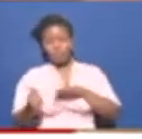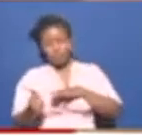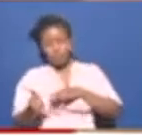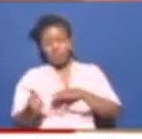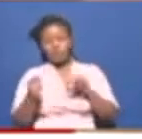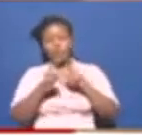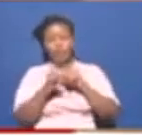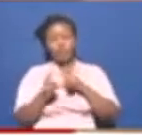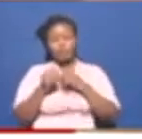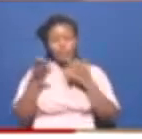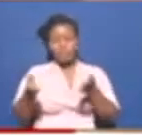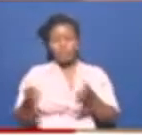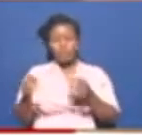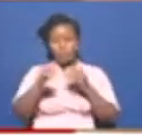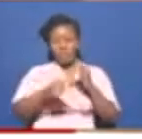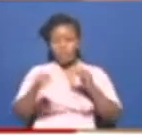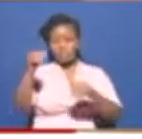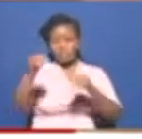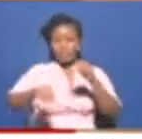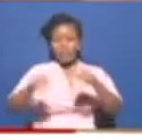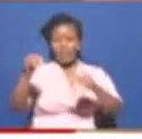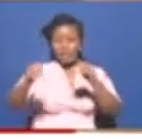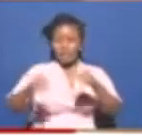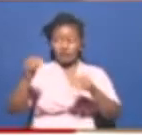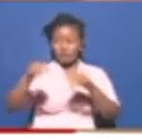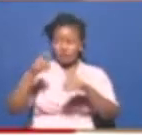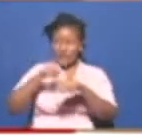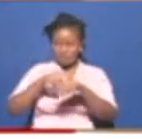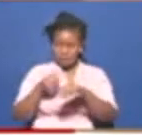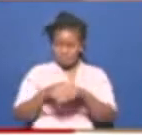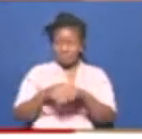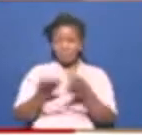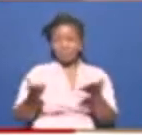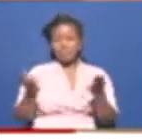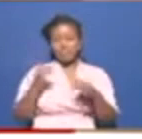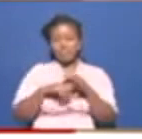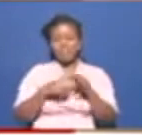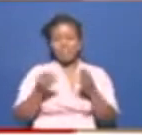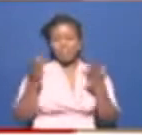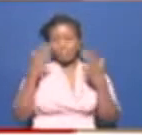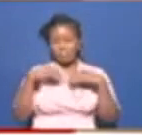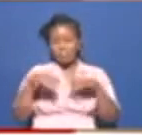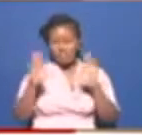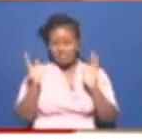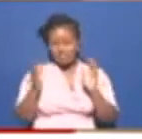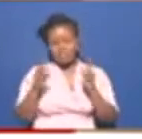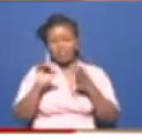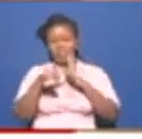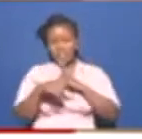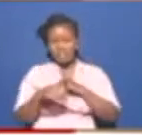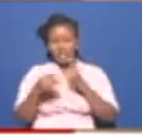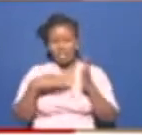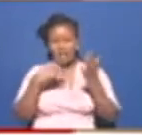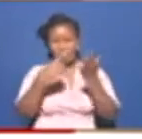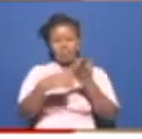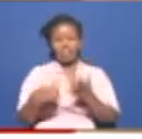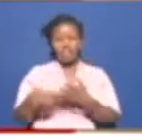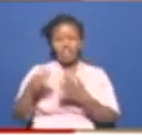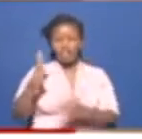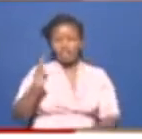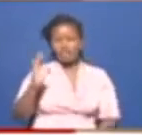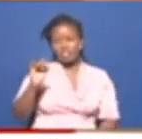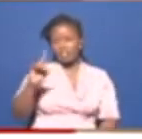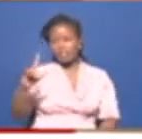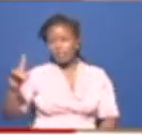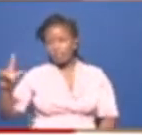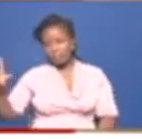election phase, when this is all done and we're back to this norm, we can still go back and readdress the bill that Honorable Susan Kika is championing